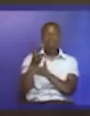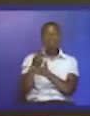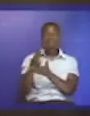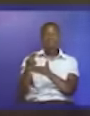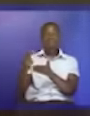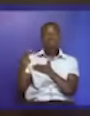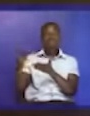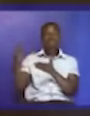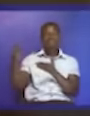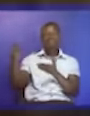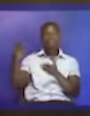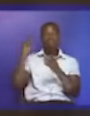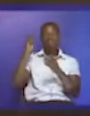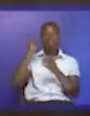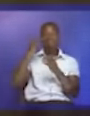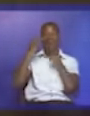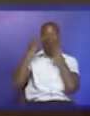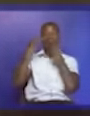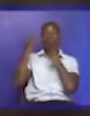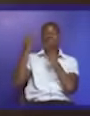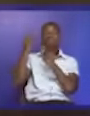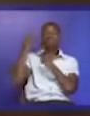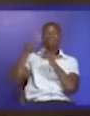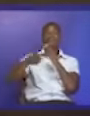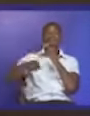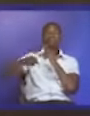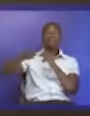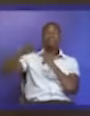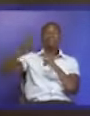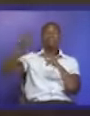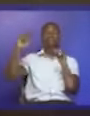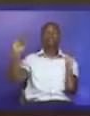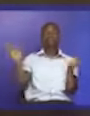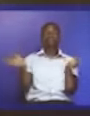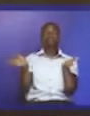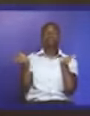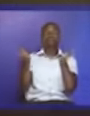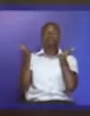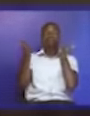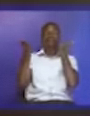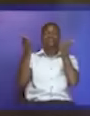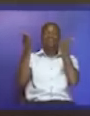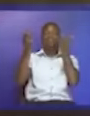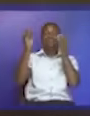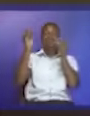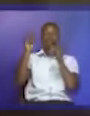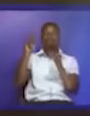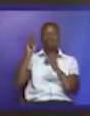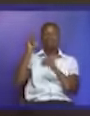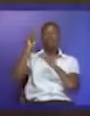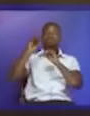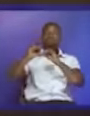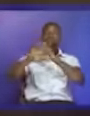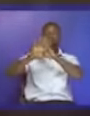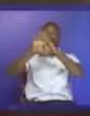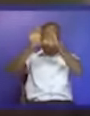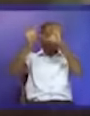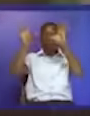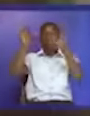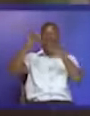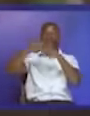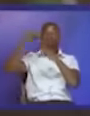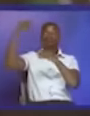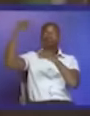see you high and lifted up. You are shining in the light of